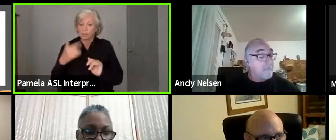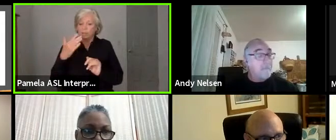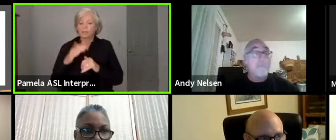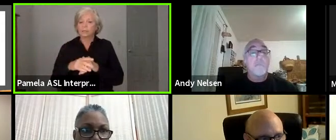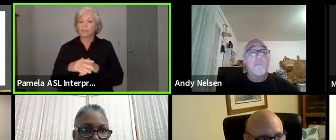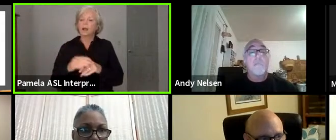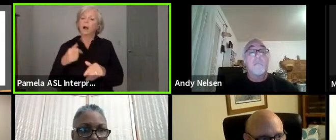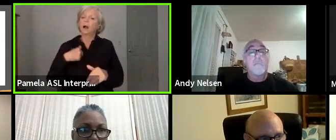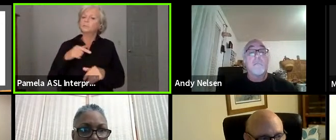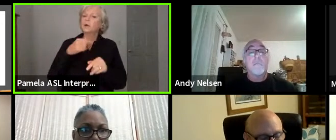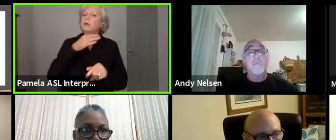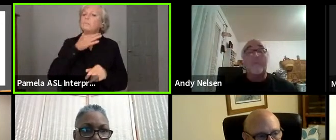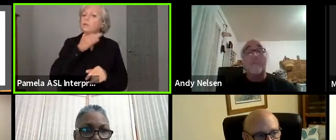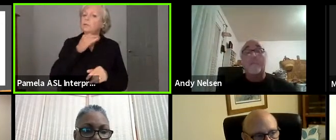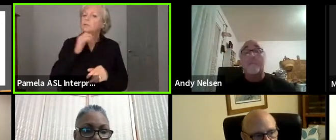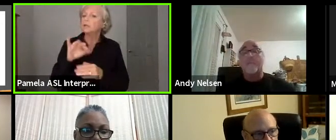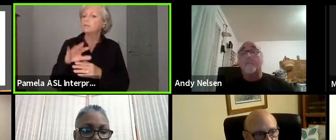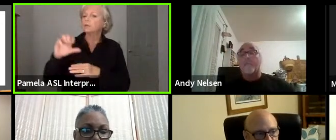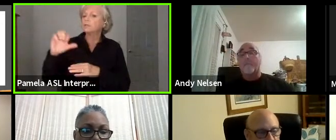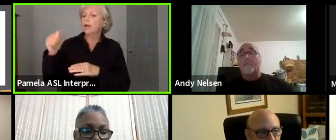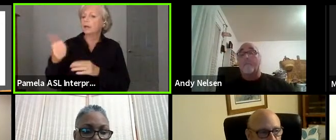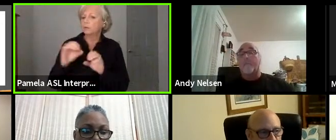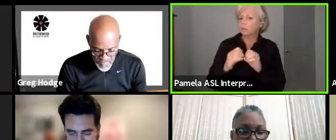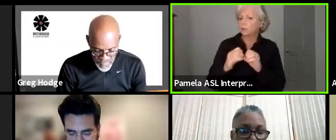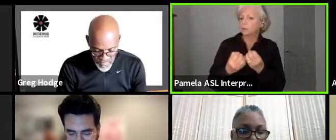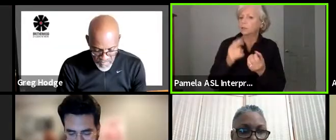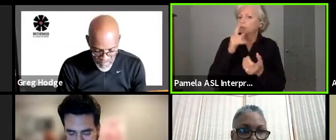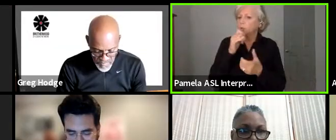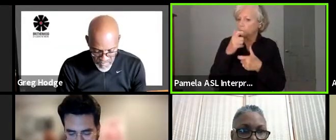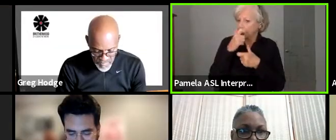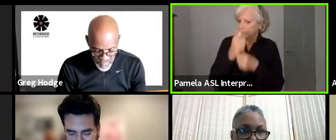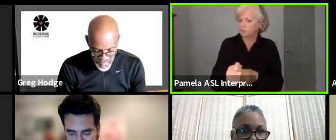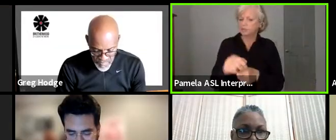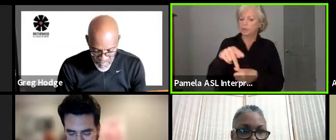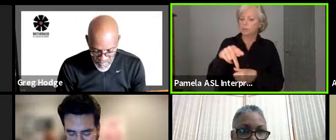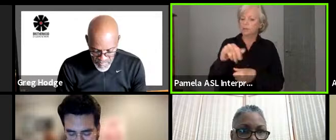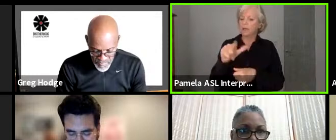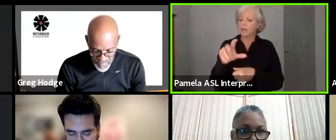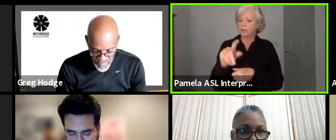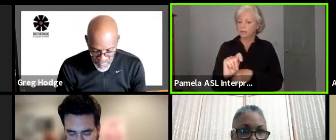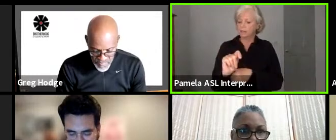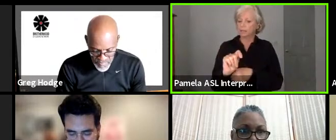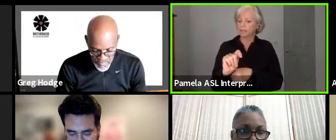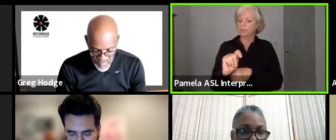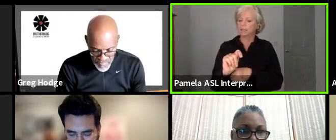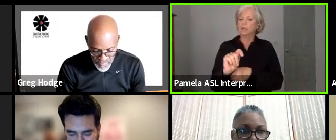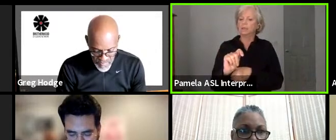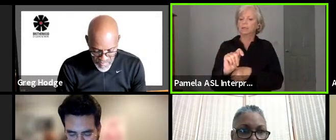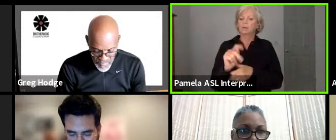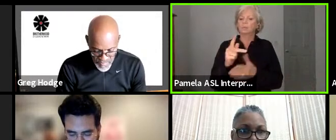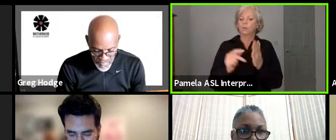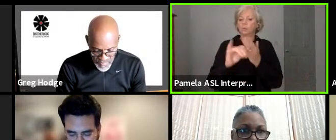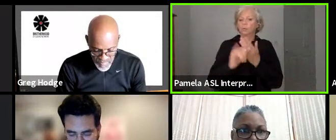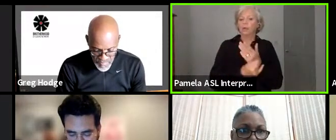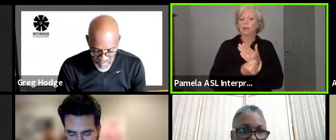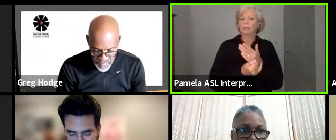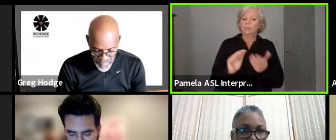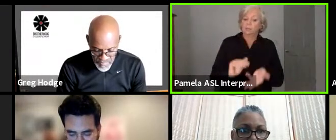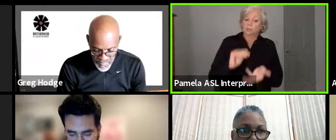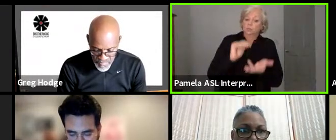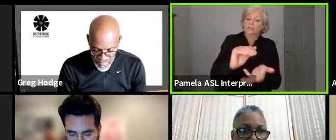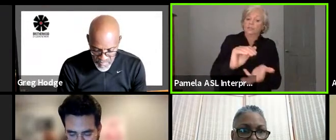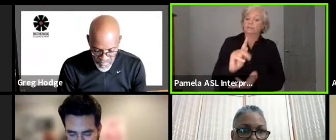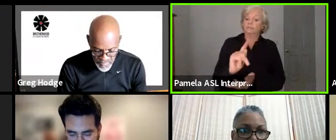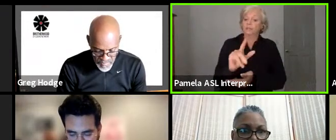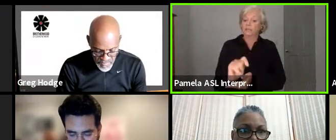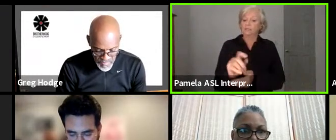of the disability community that might be interested in a pilot project like that to get kits of 12 COVID tests that would then,